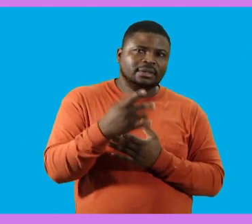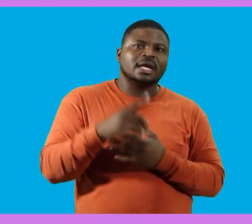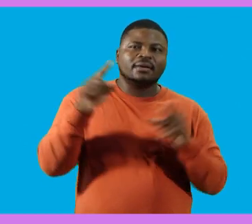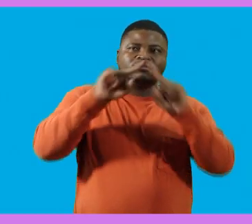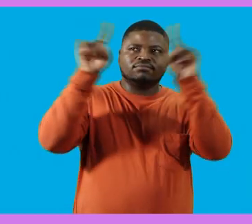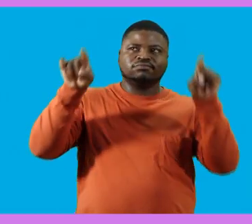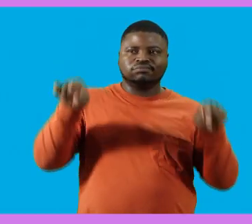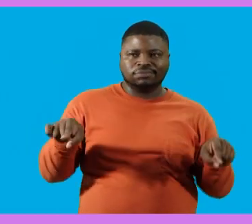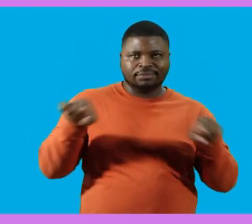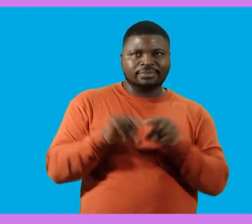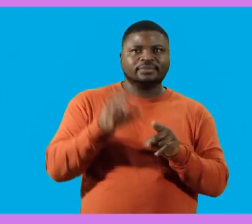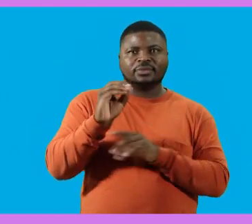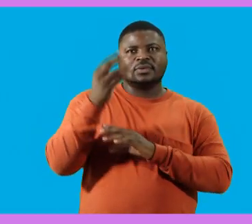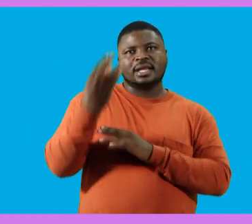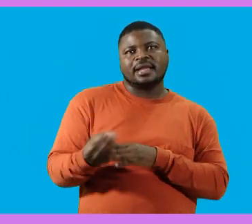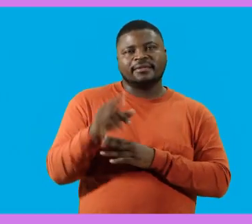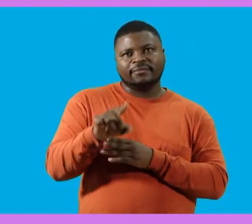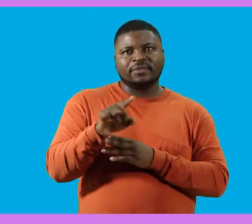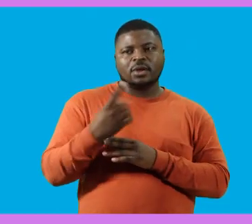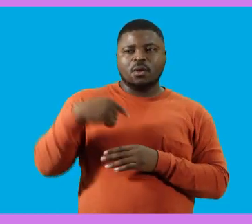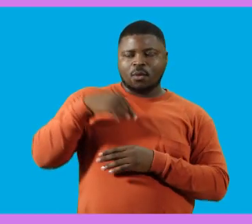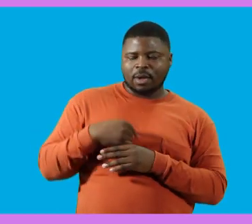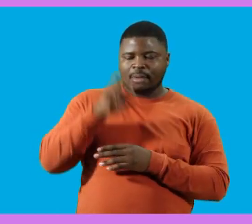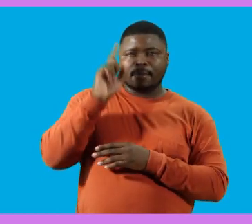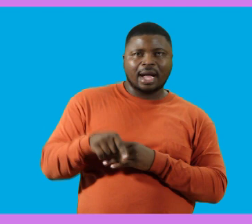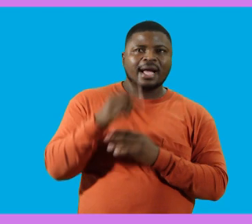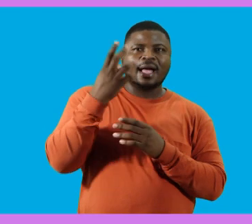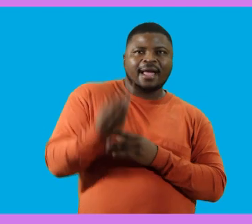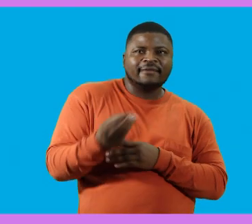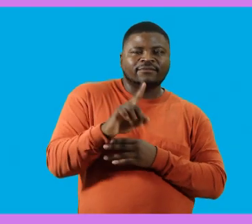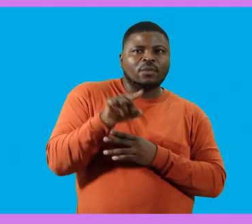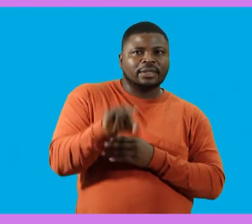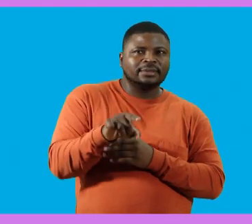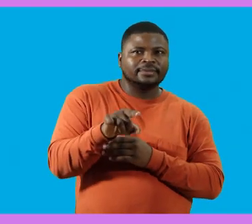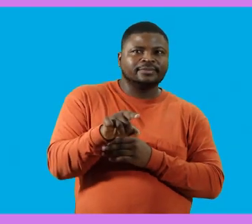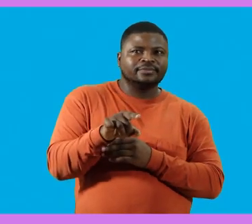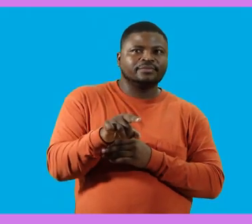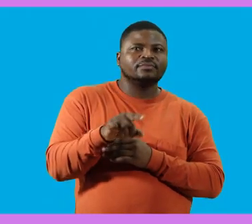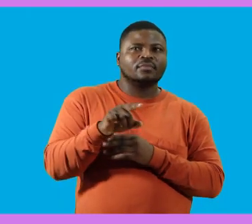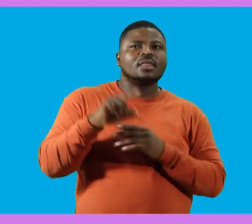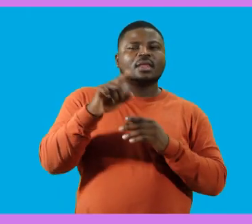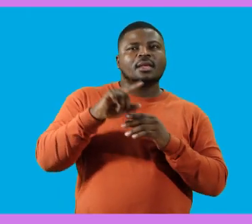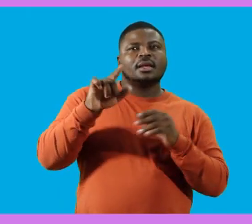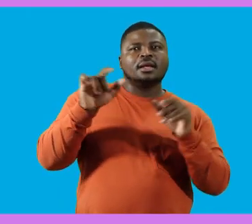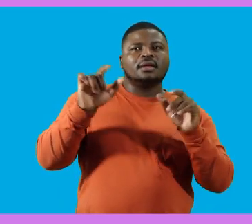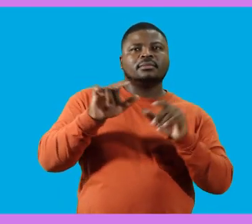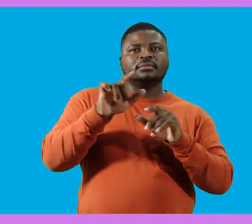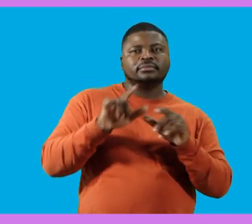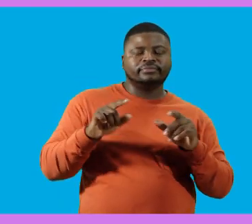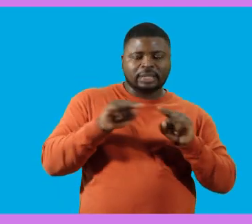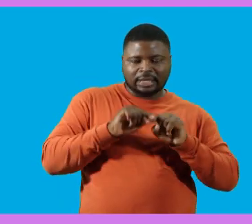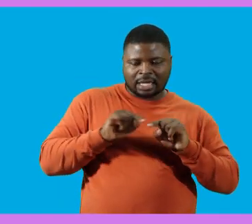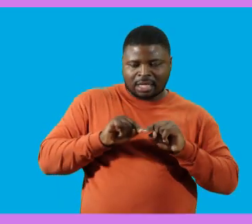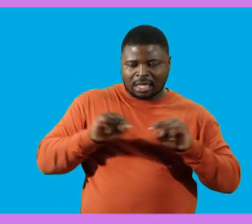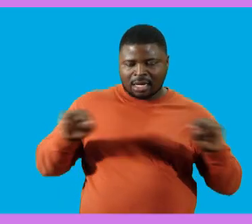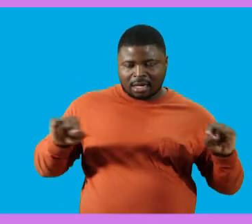a rectangle. So what's going to happen is the length of